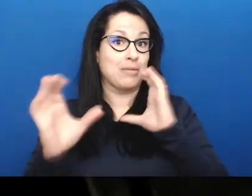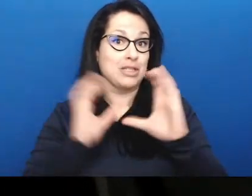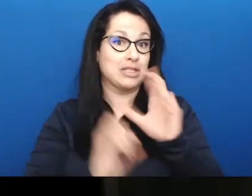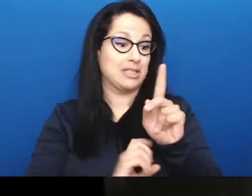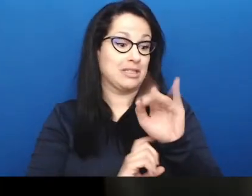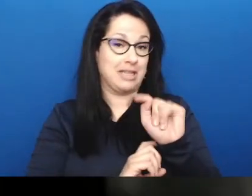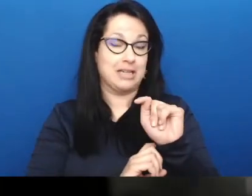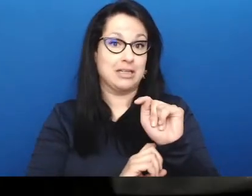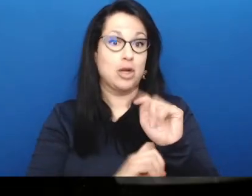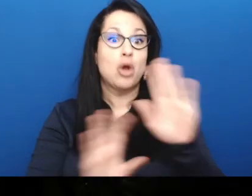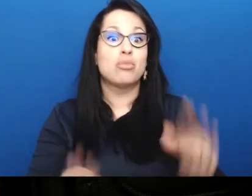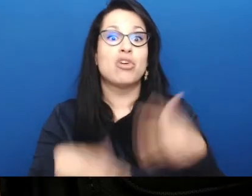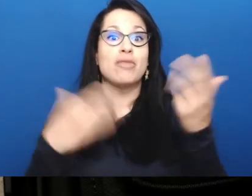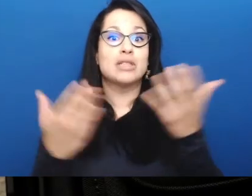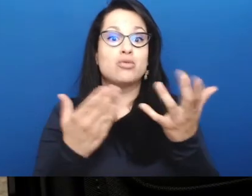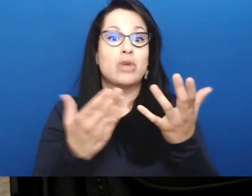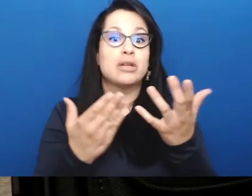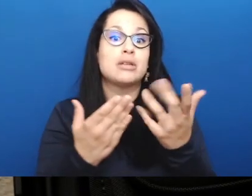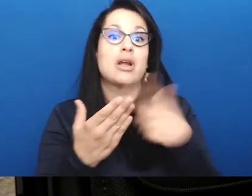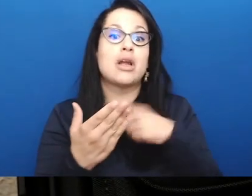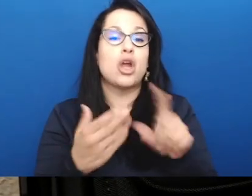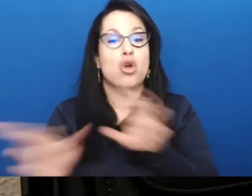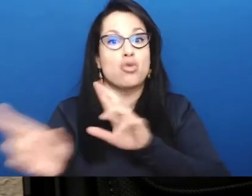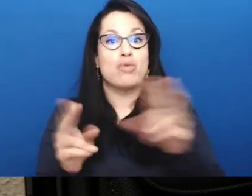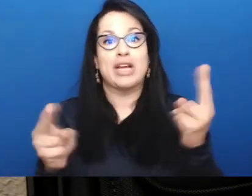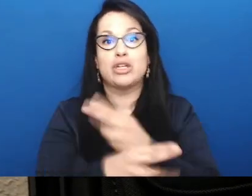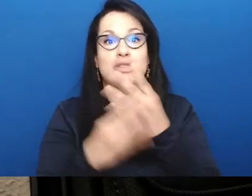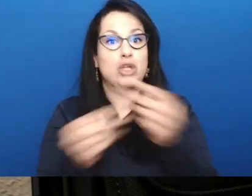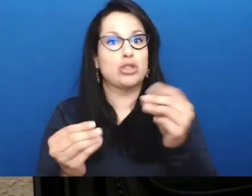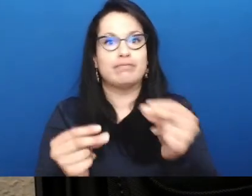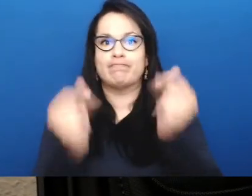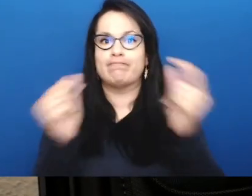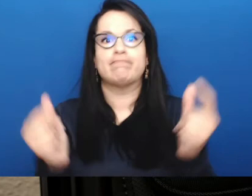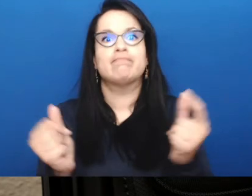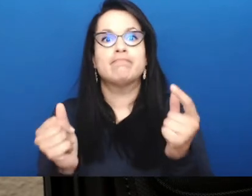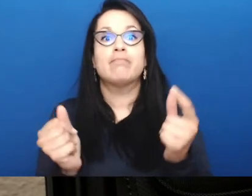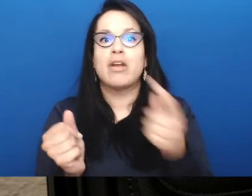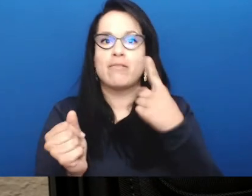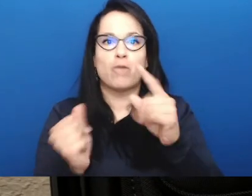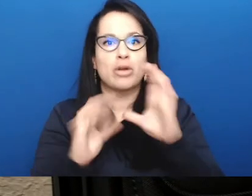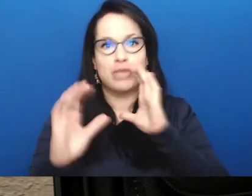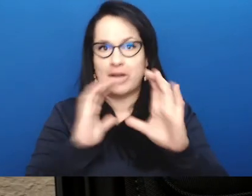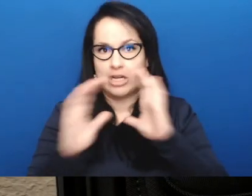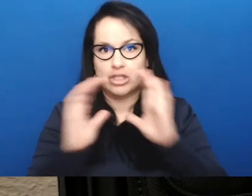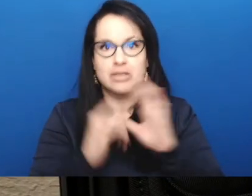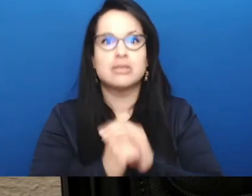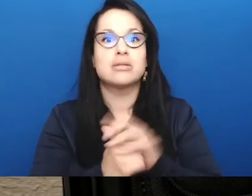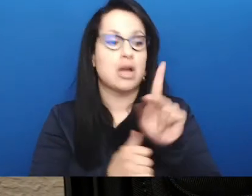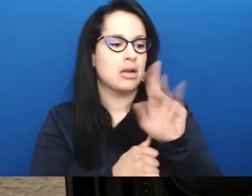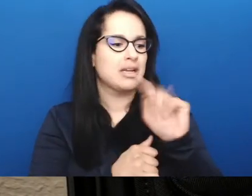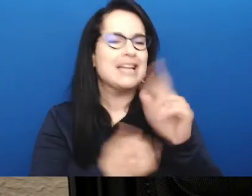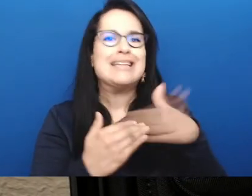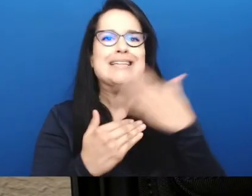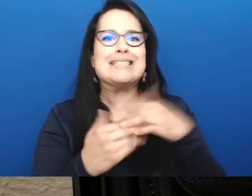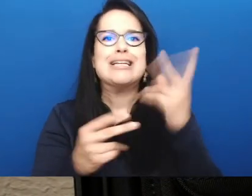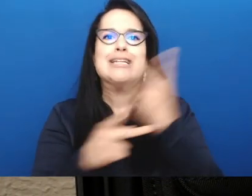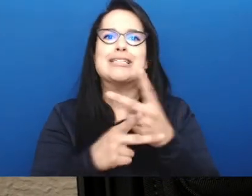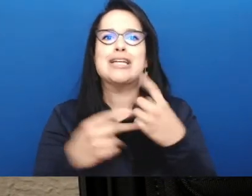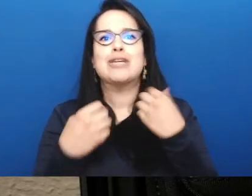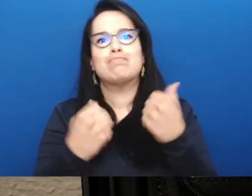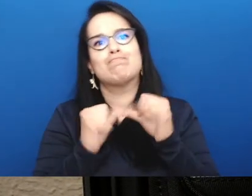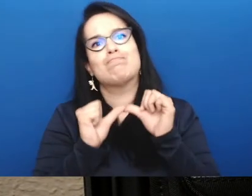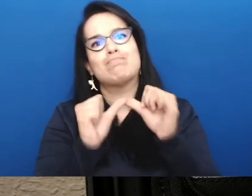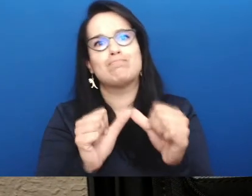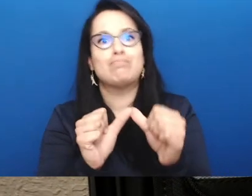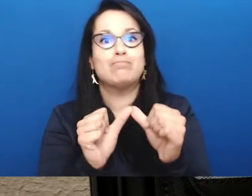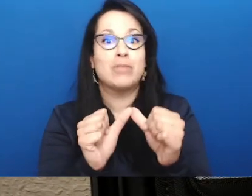Kit provides a drop-in, ready-to-use solution for accessible communications. Kits are easy to maintain, allowing for